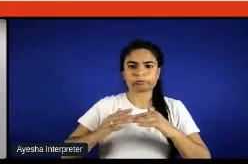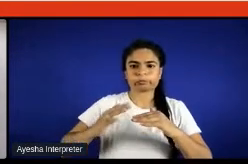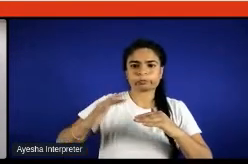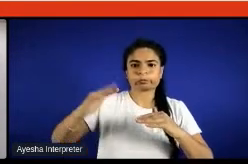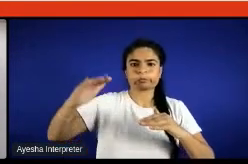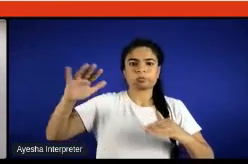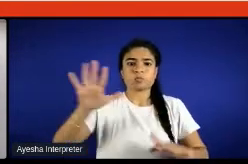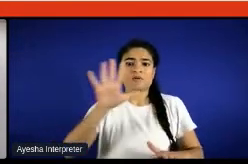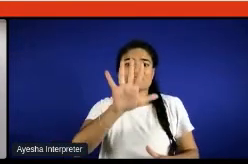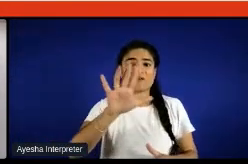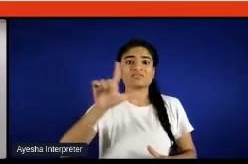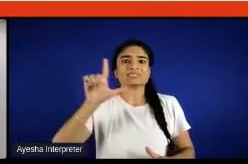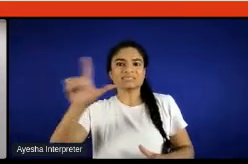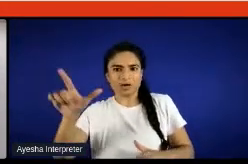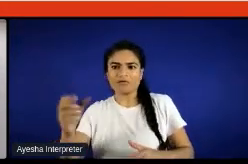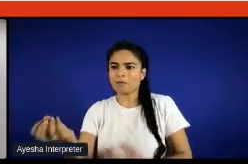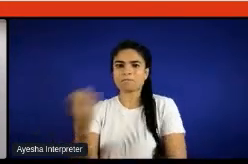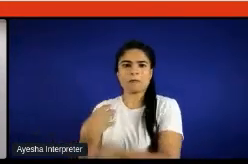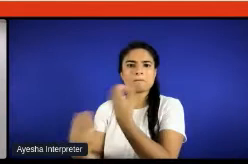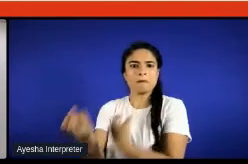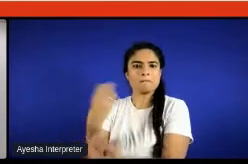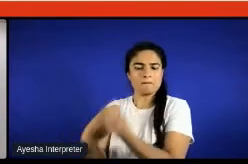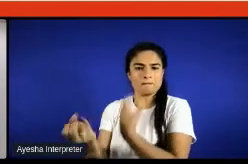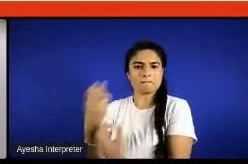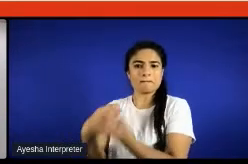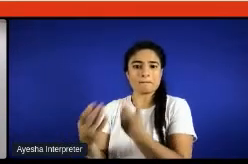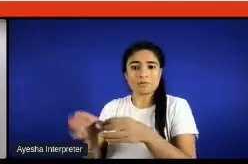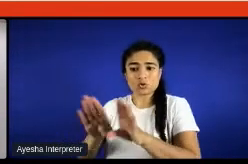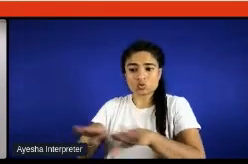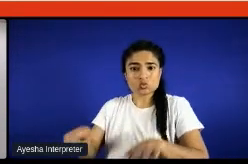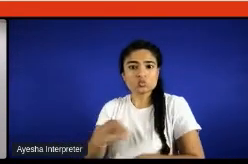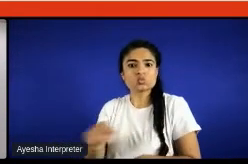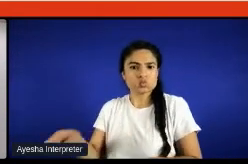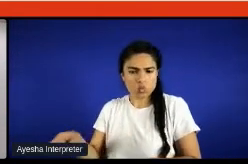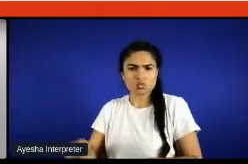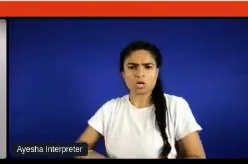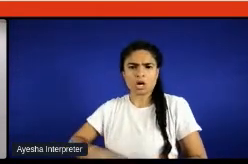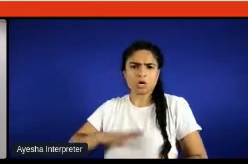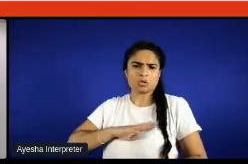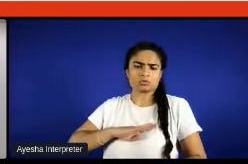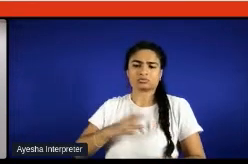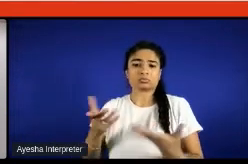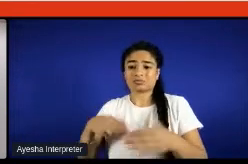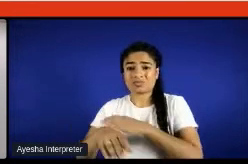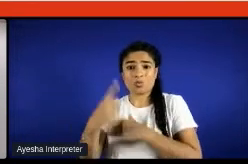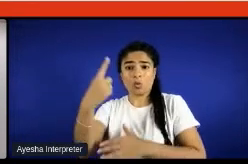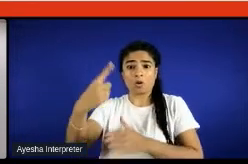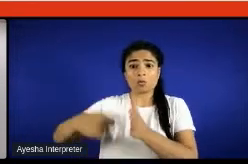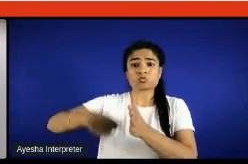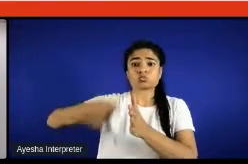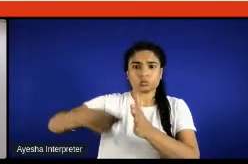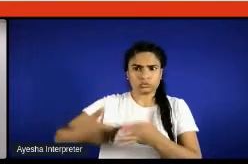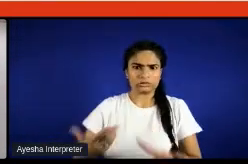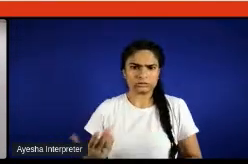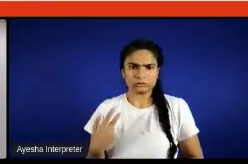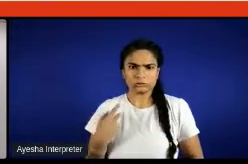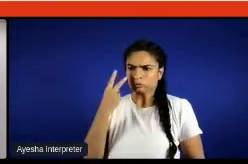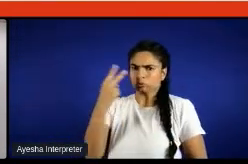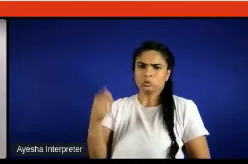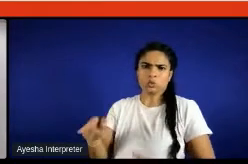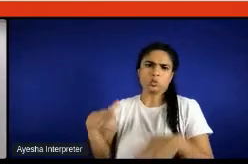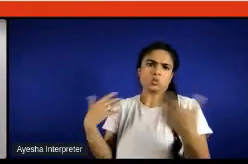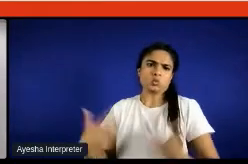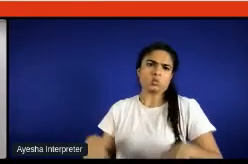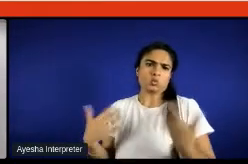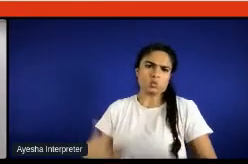or complaints from children under one project. So I will say there is a